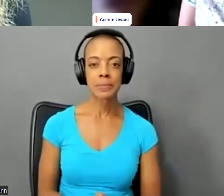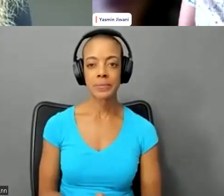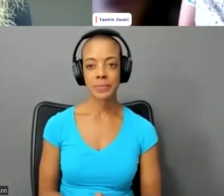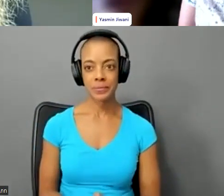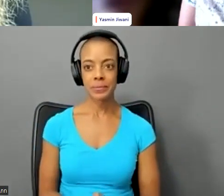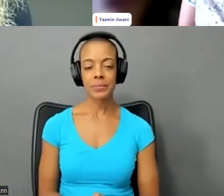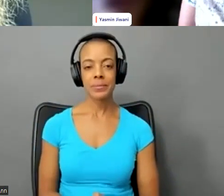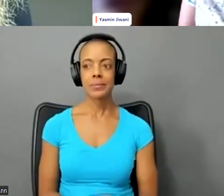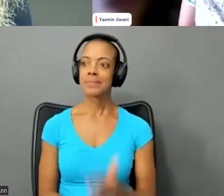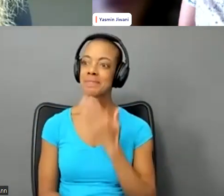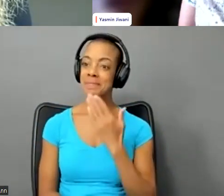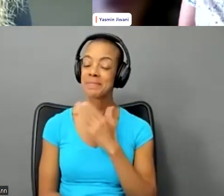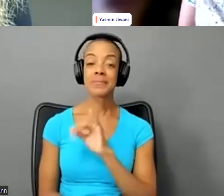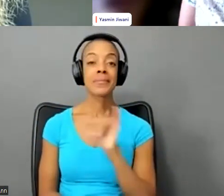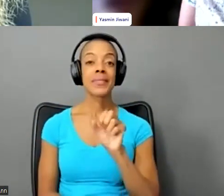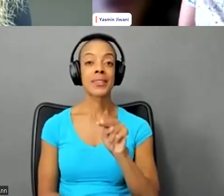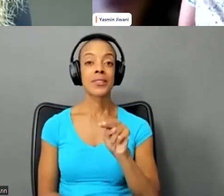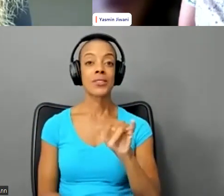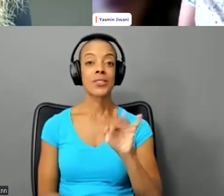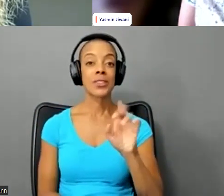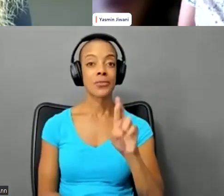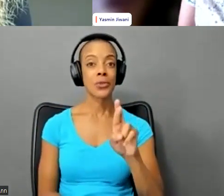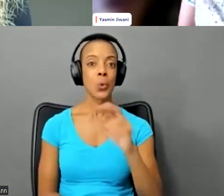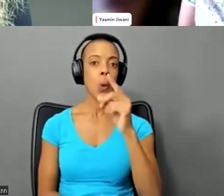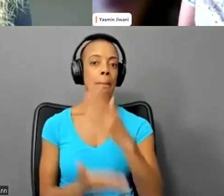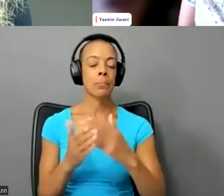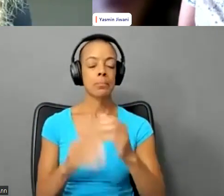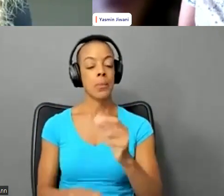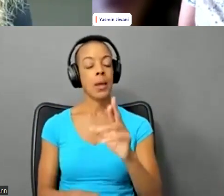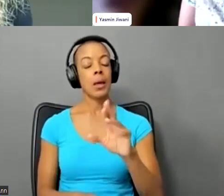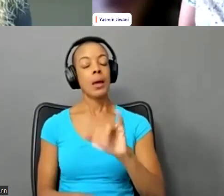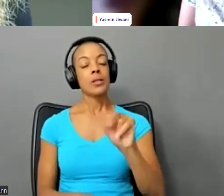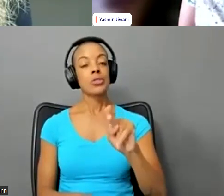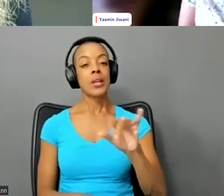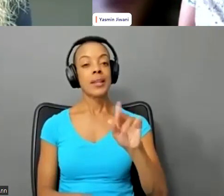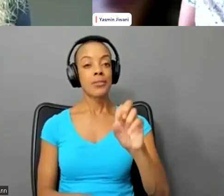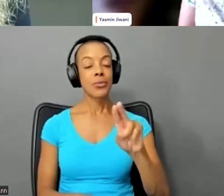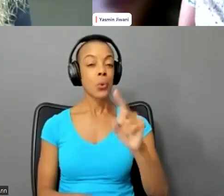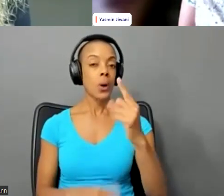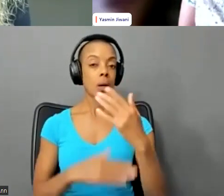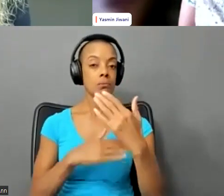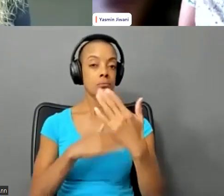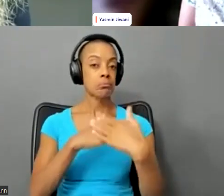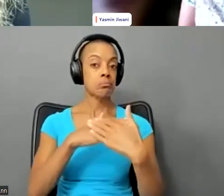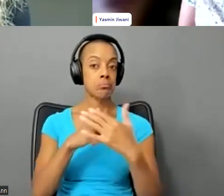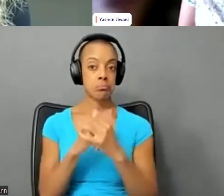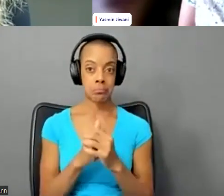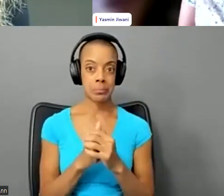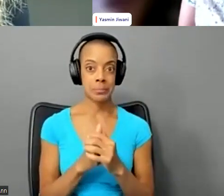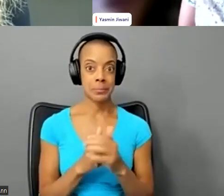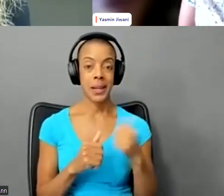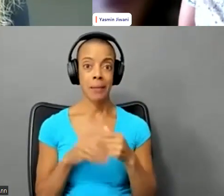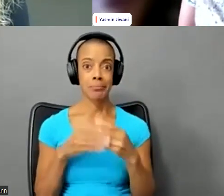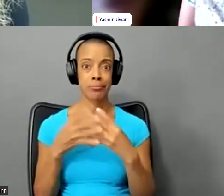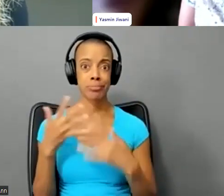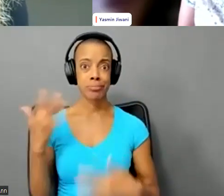them. Jennifer, I'd love to hear from you a piece of advice. I had a little list that I I